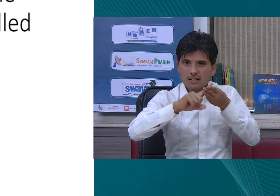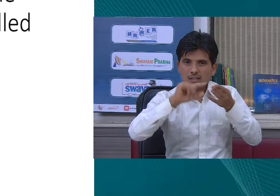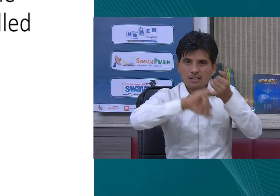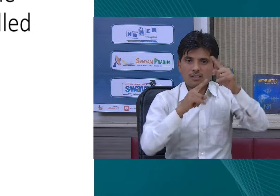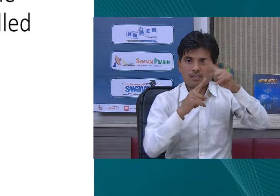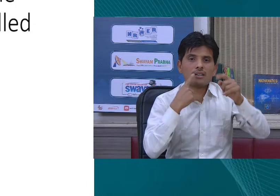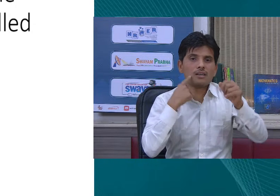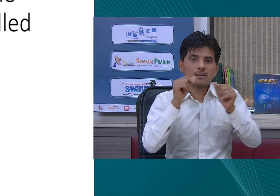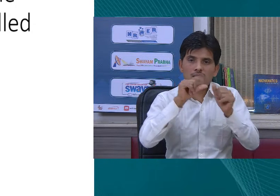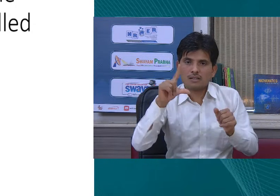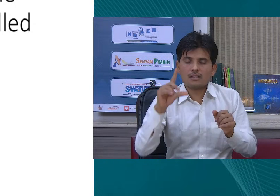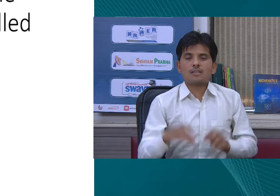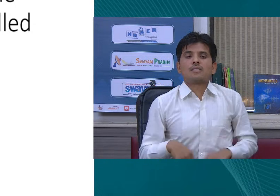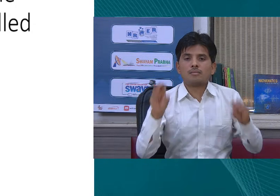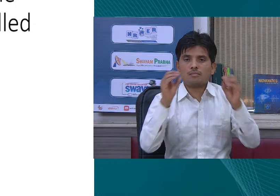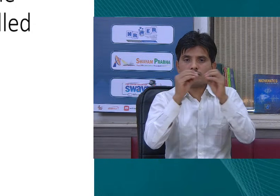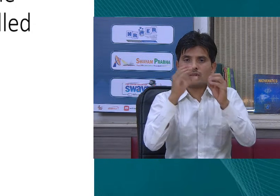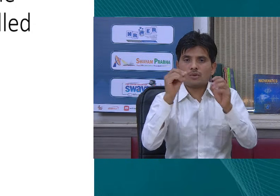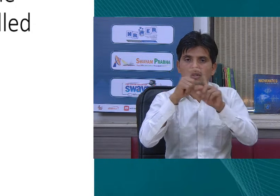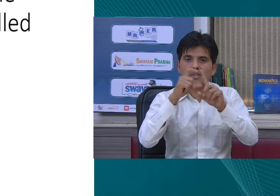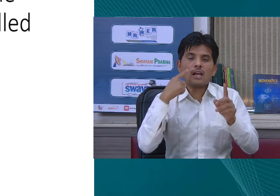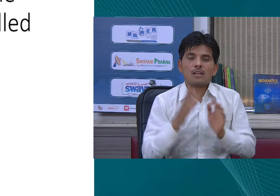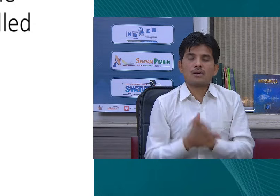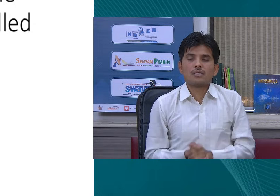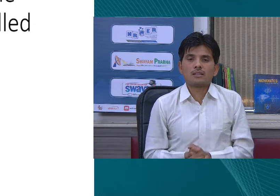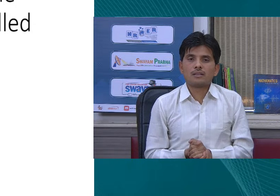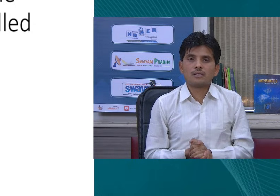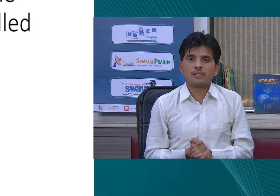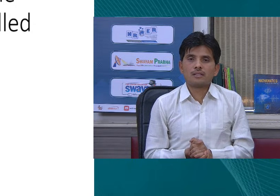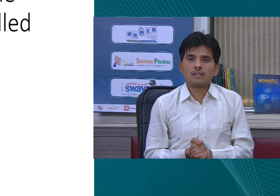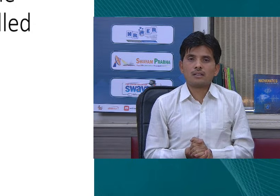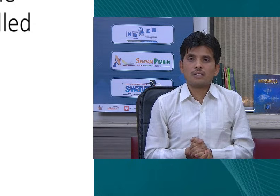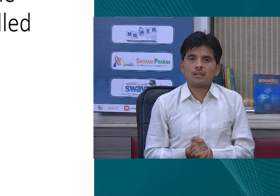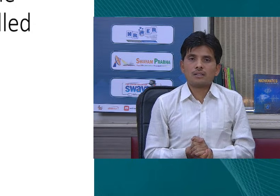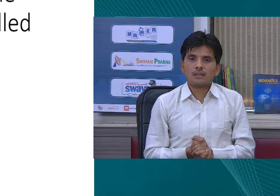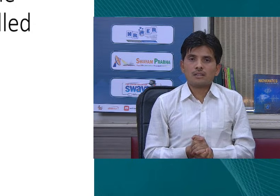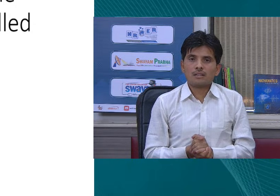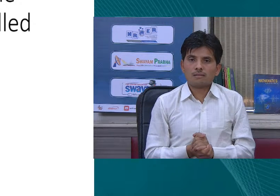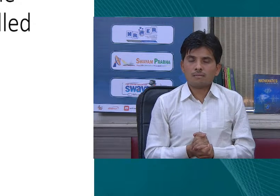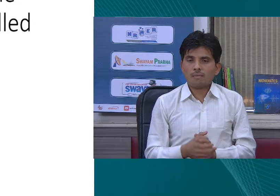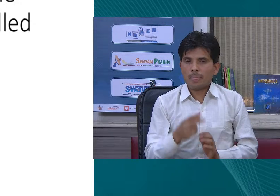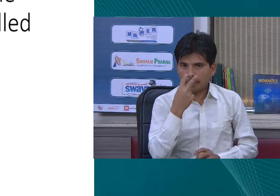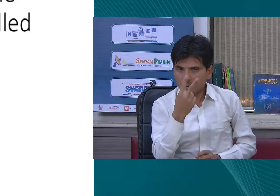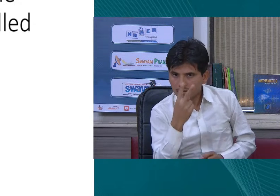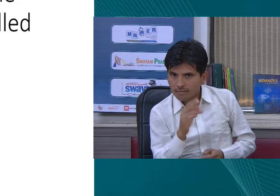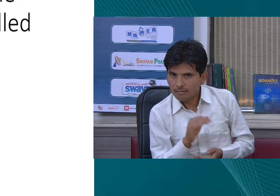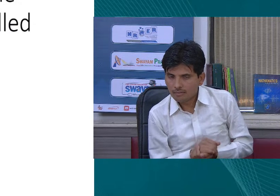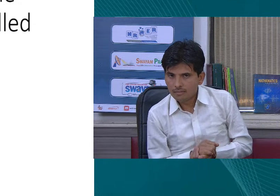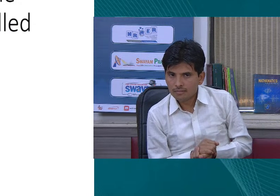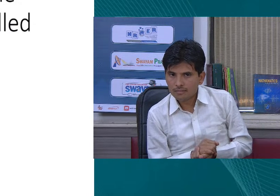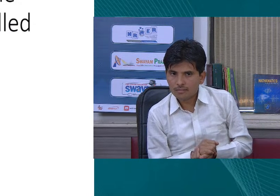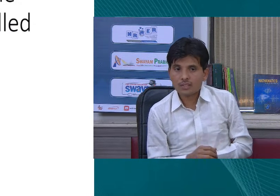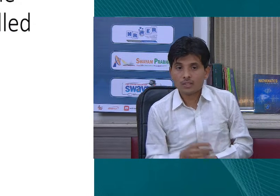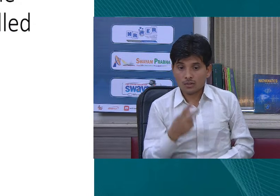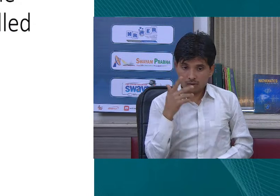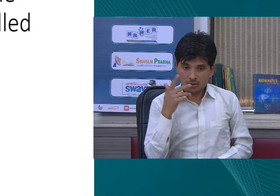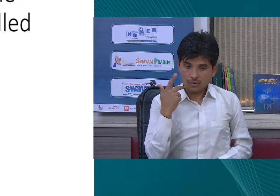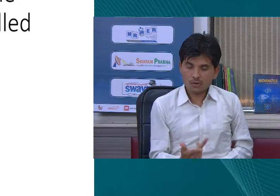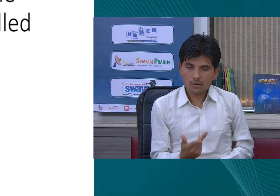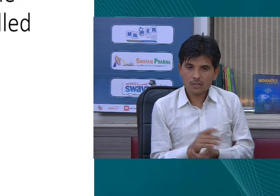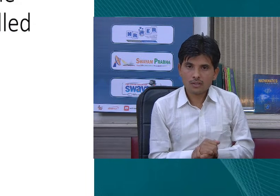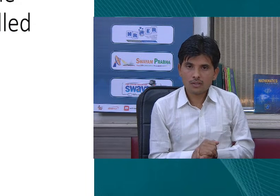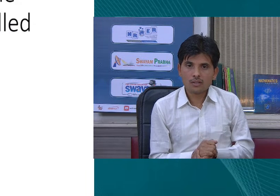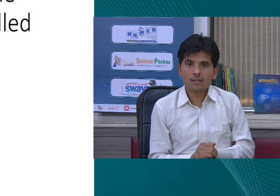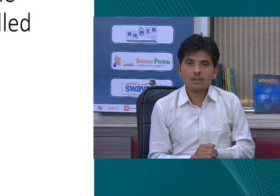have their own heat and light, but you can see them because of